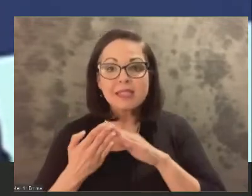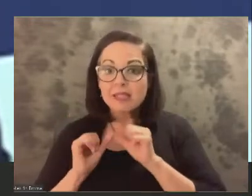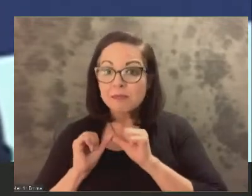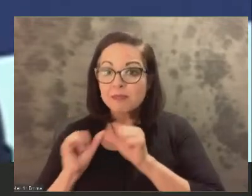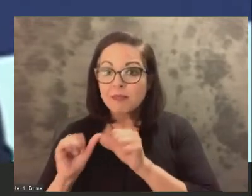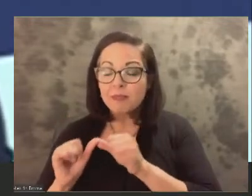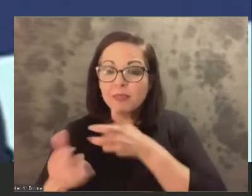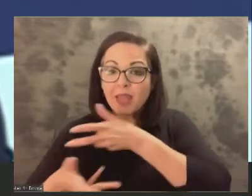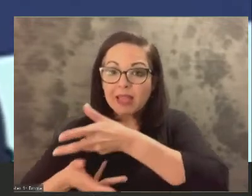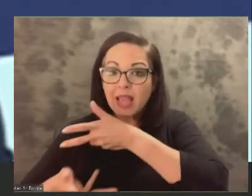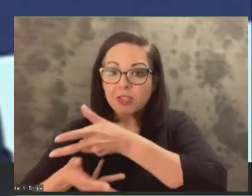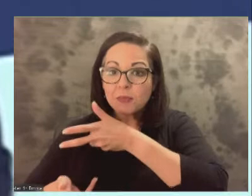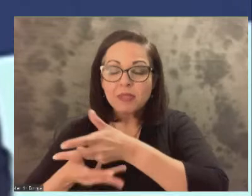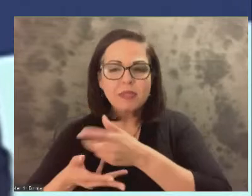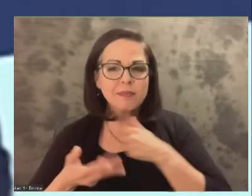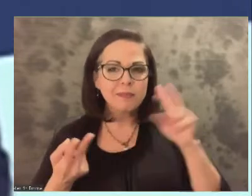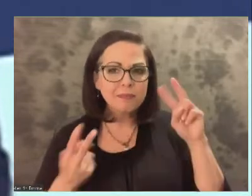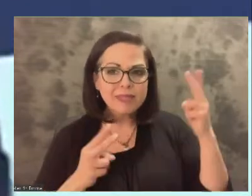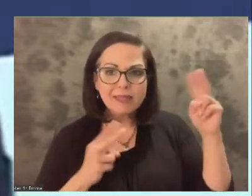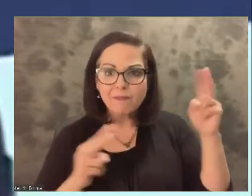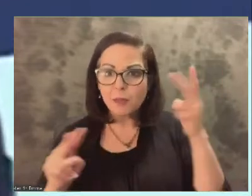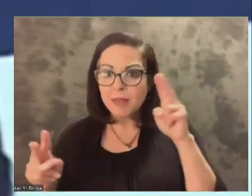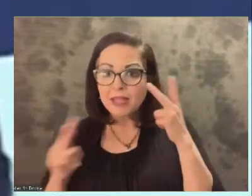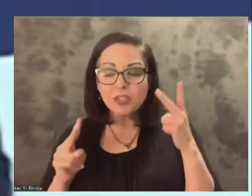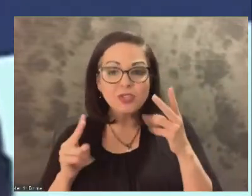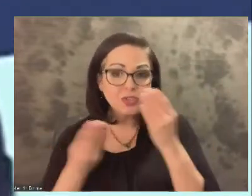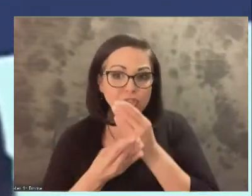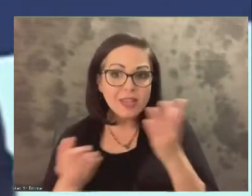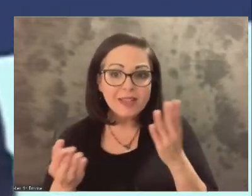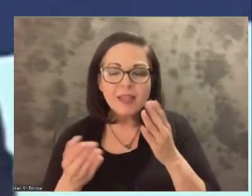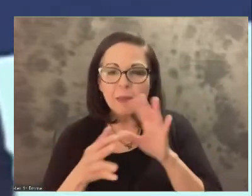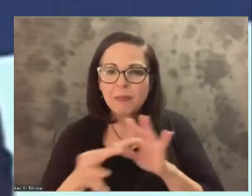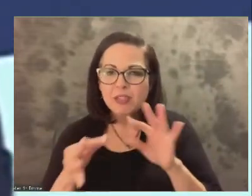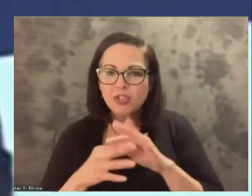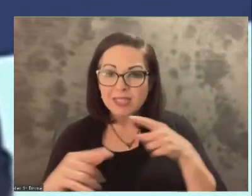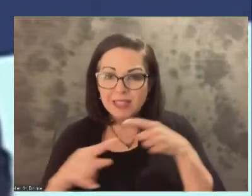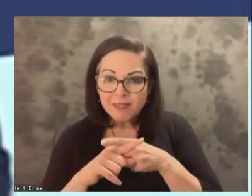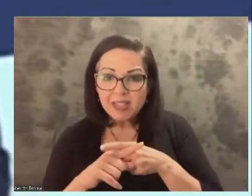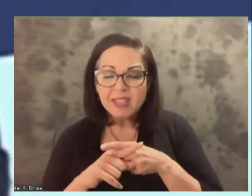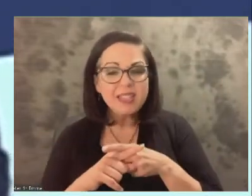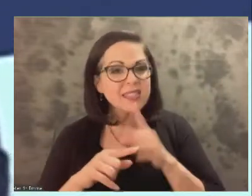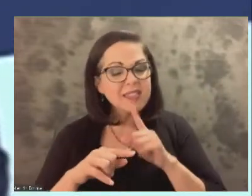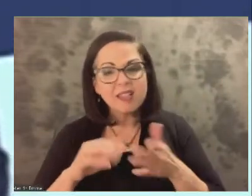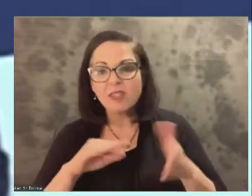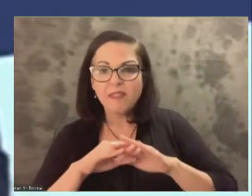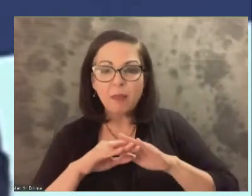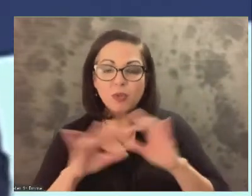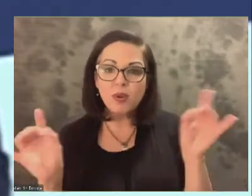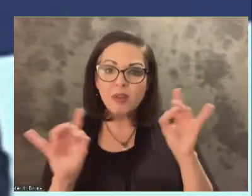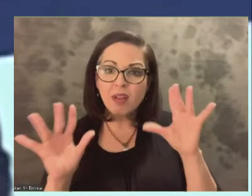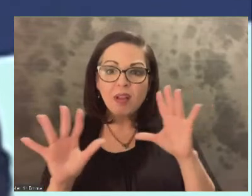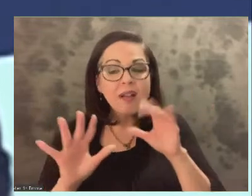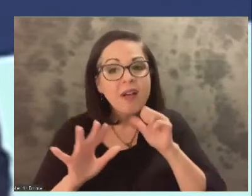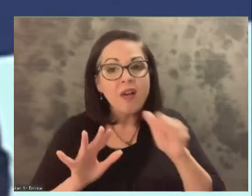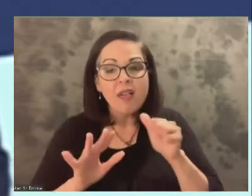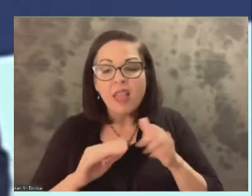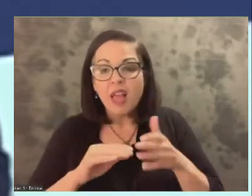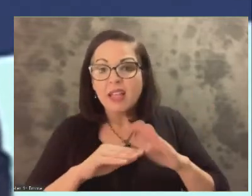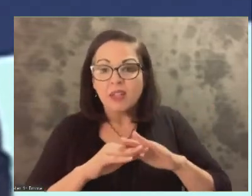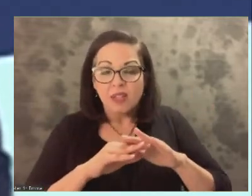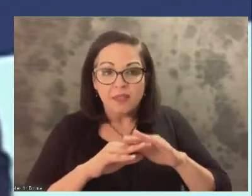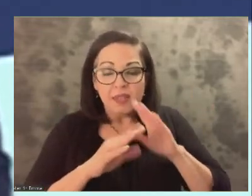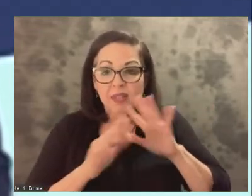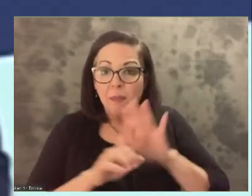engagement. Misinformation, messaging that's conflicted, inflammatory, unhelpful rhetoric, the politicization